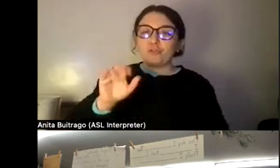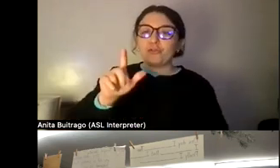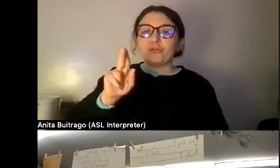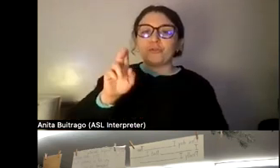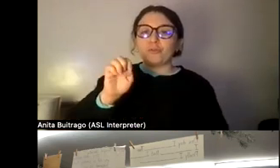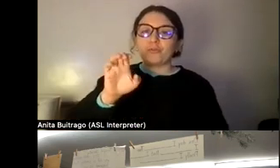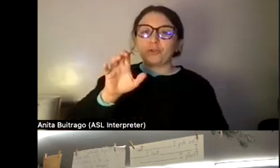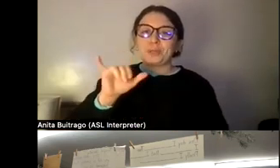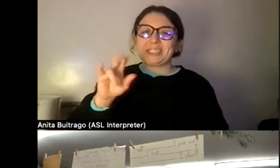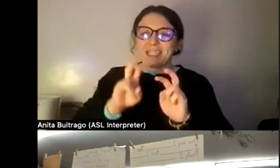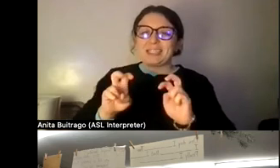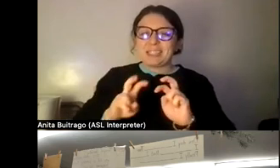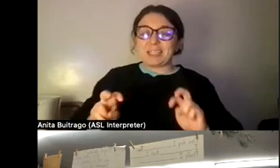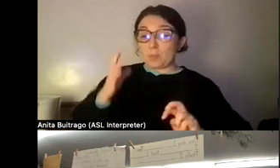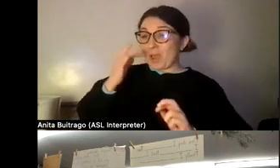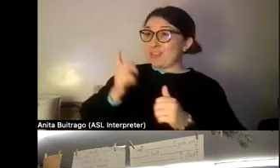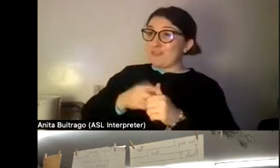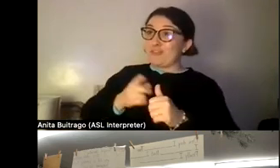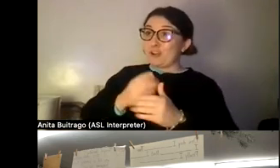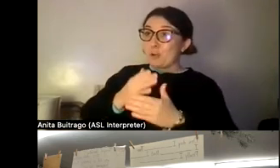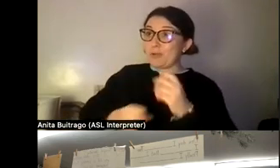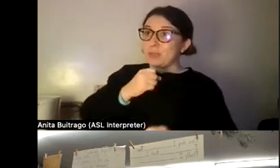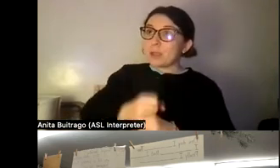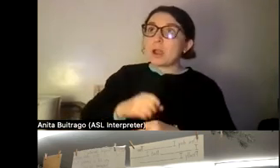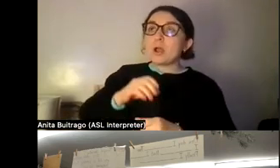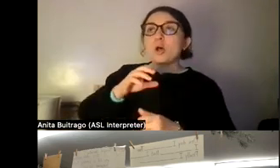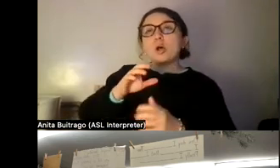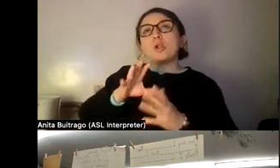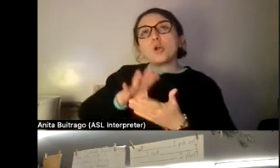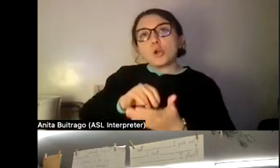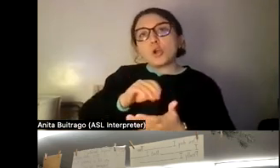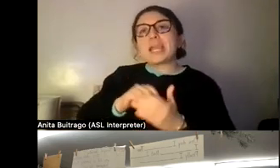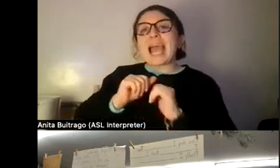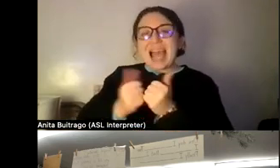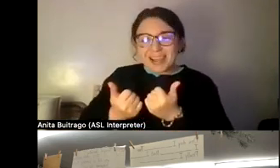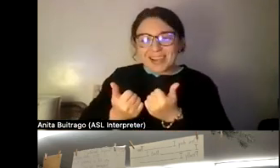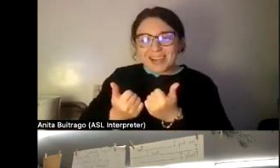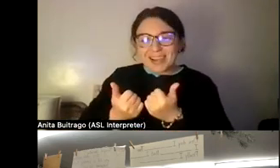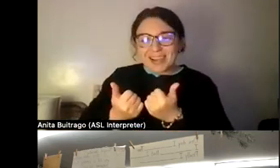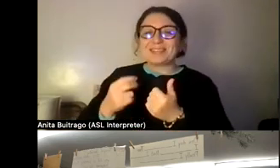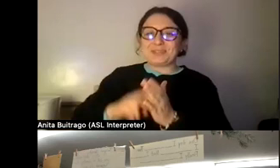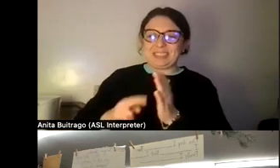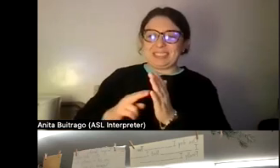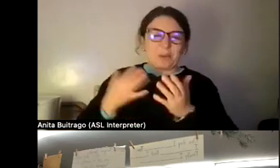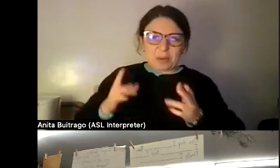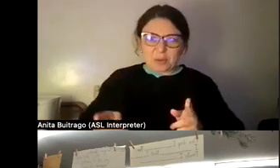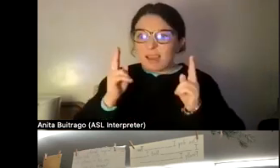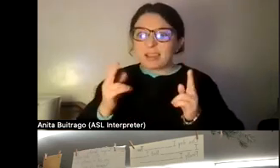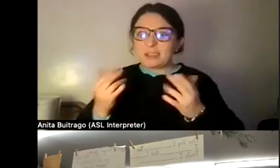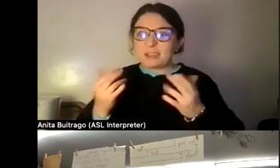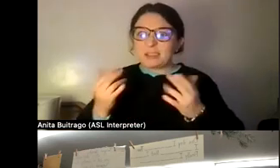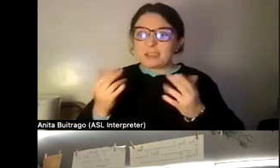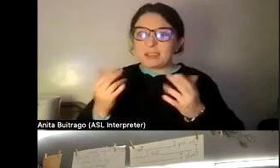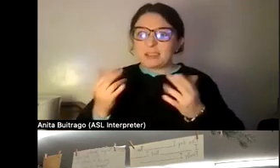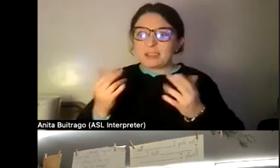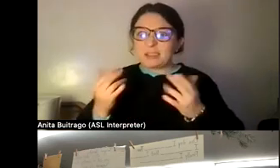learning how to read. We don't want them to read quickly. We don't want them to be rushing. We want them to be accurate and have that skill. So we won't